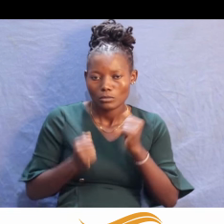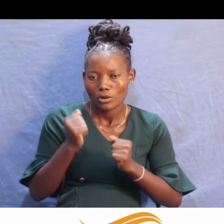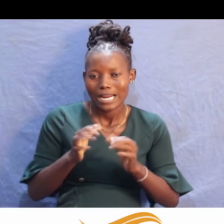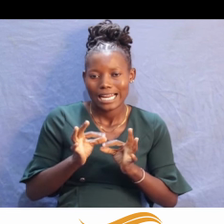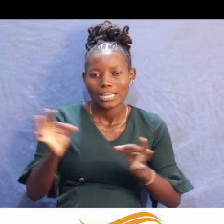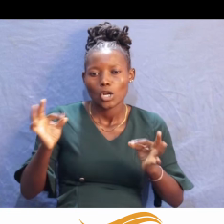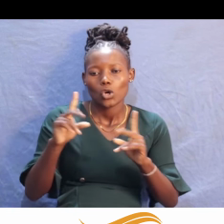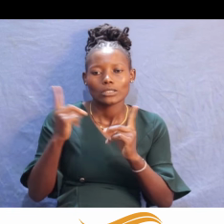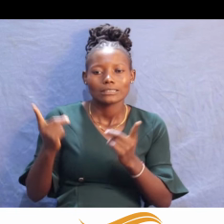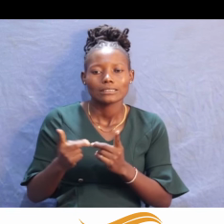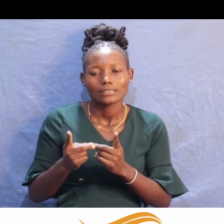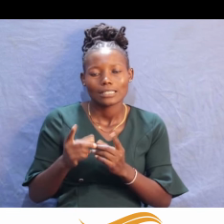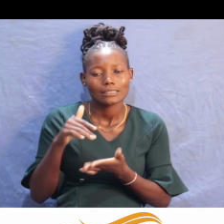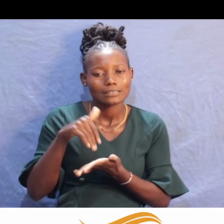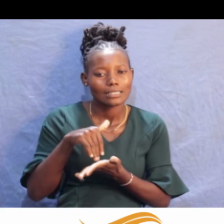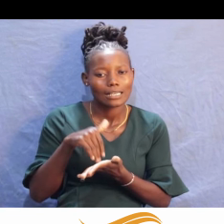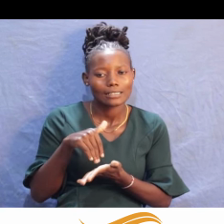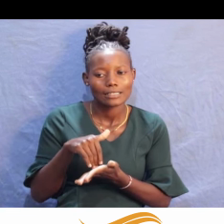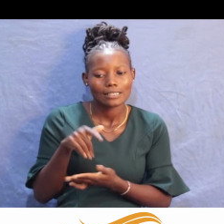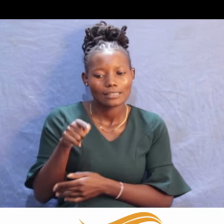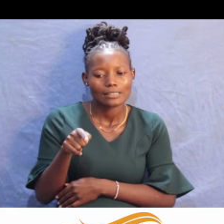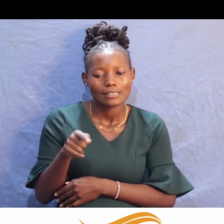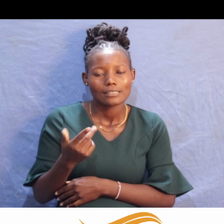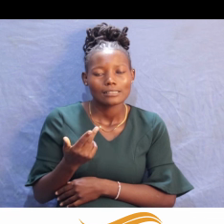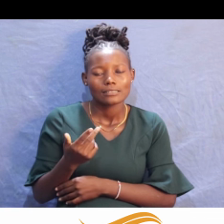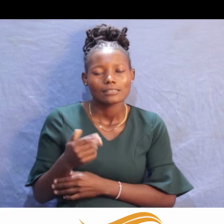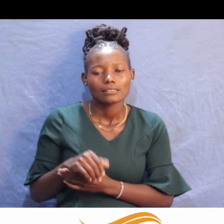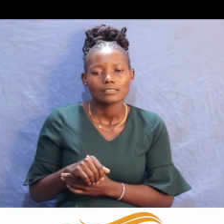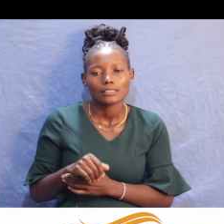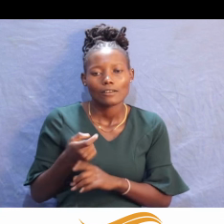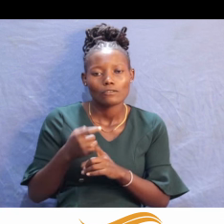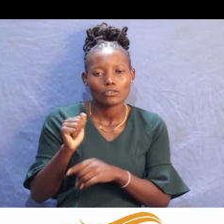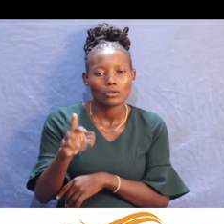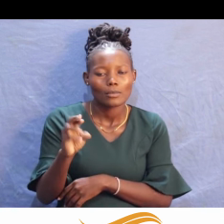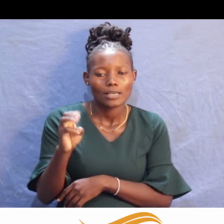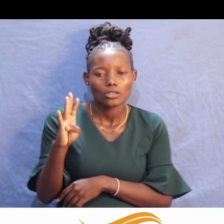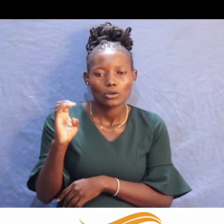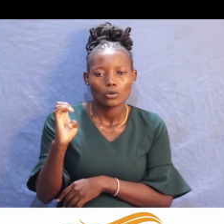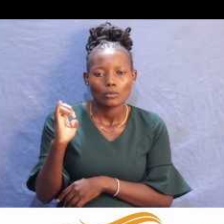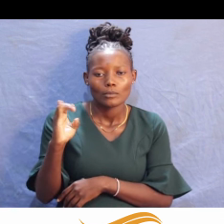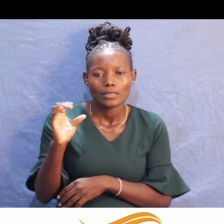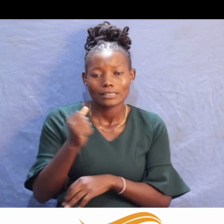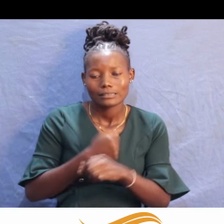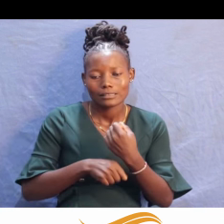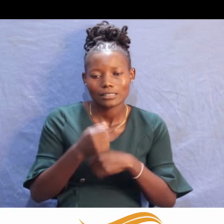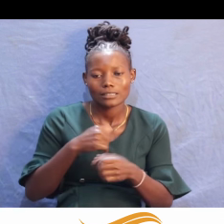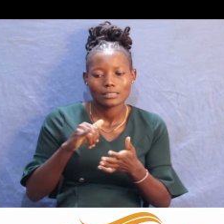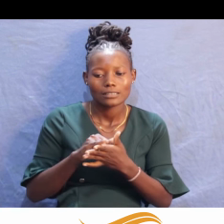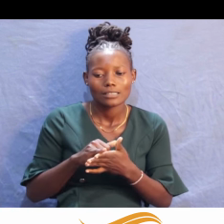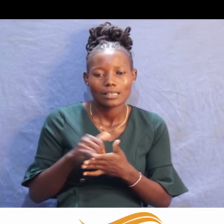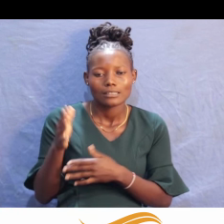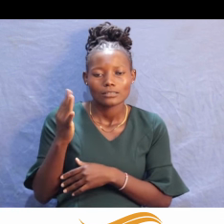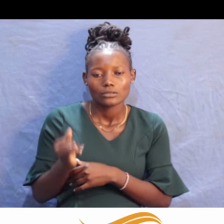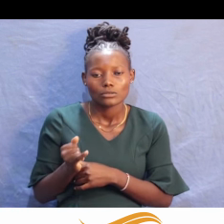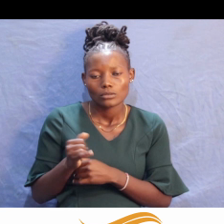distance. Again, this is adaptation from aerobic fitness. This is why you run your kids and